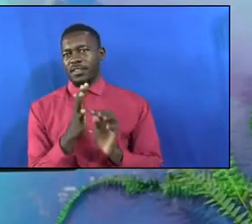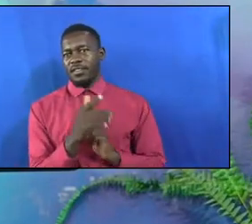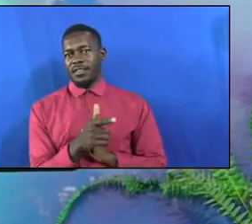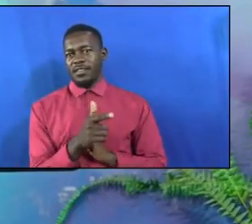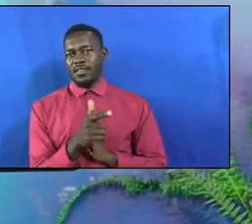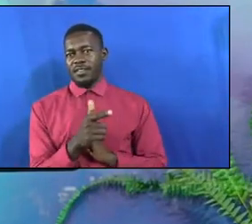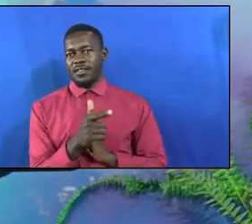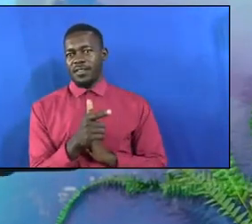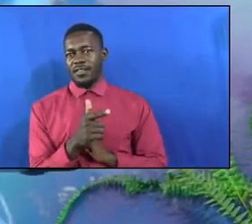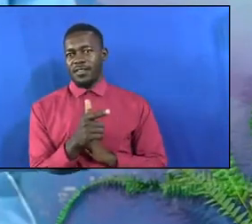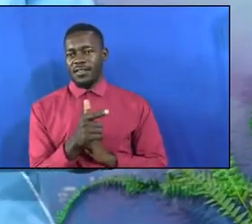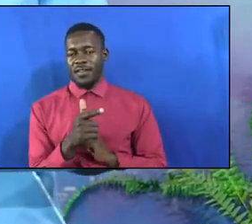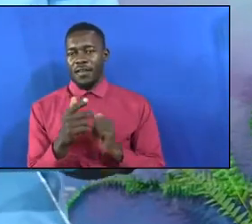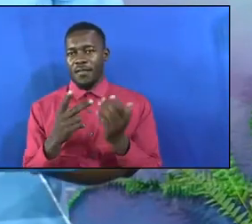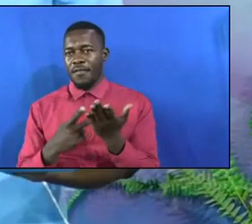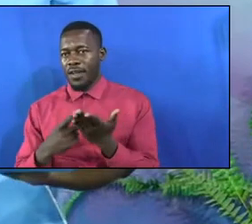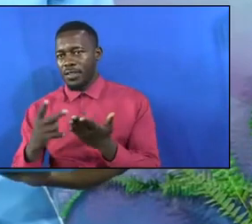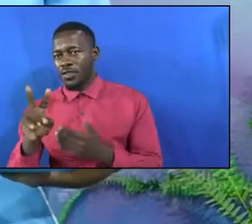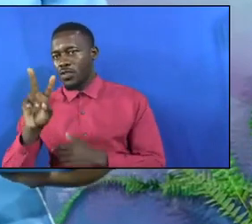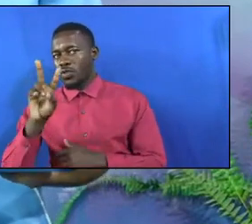But you know, in verse